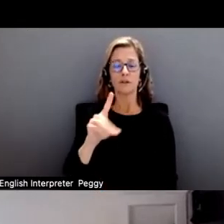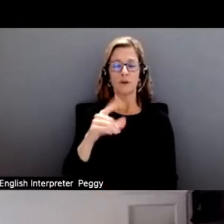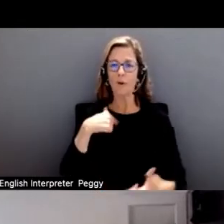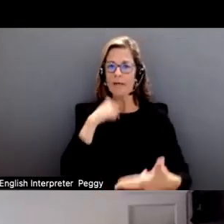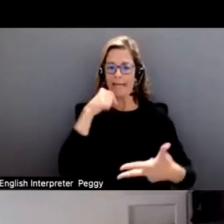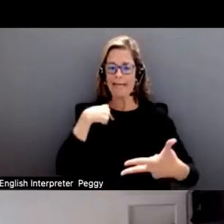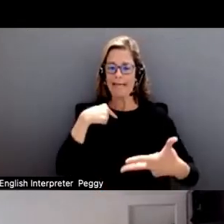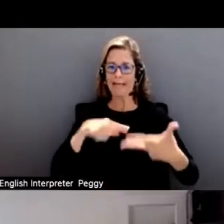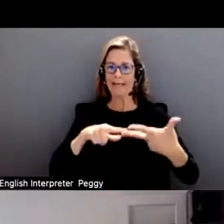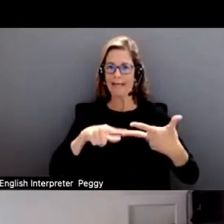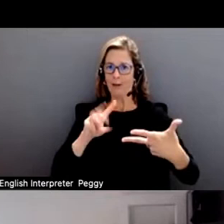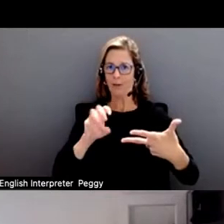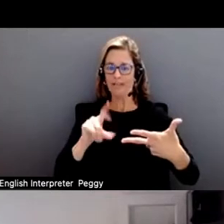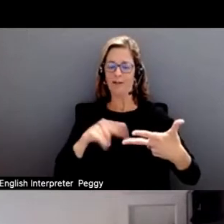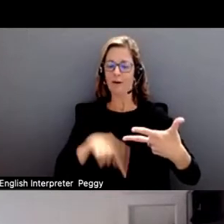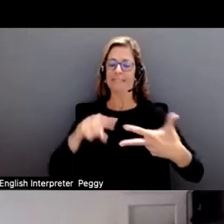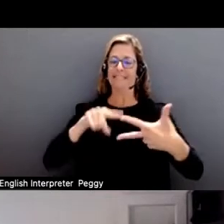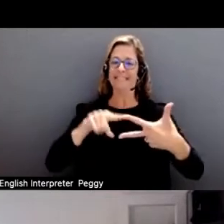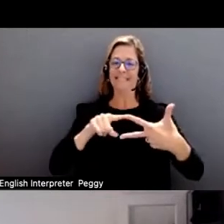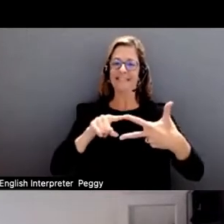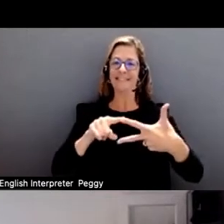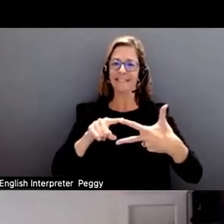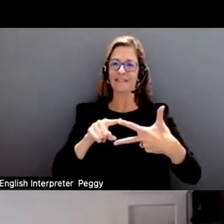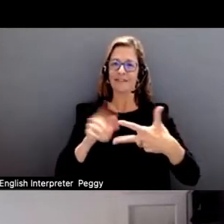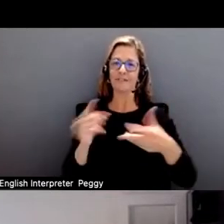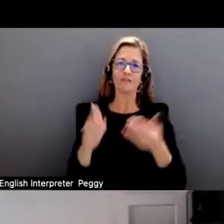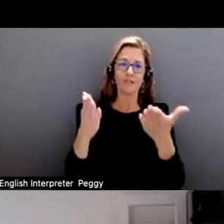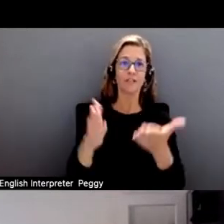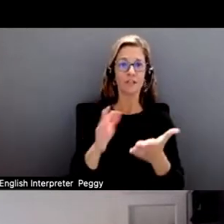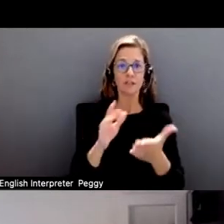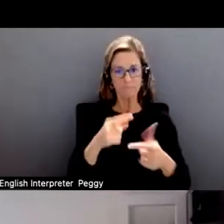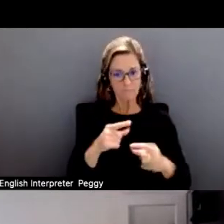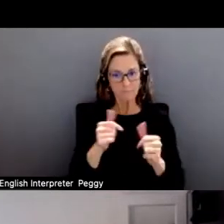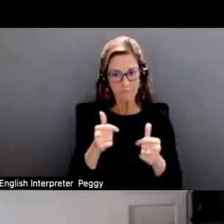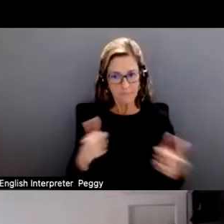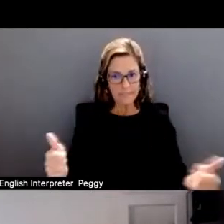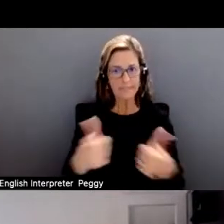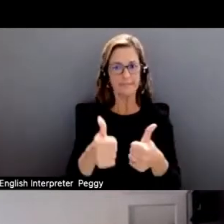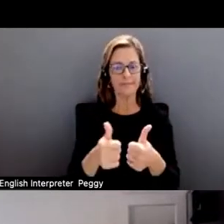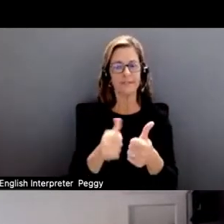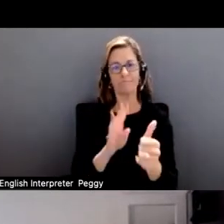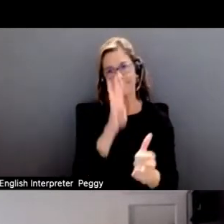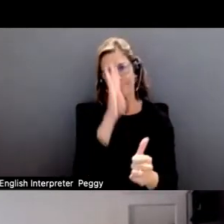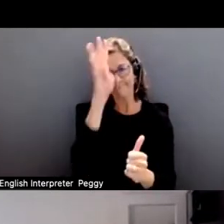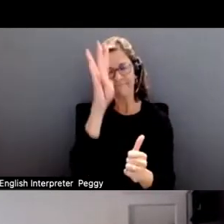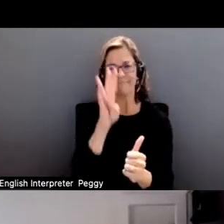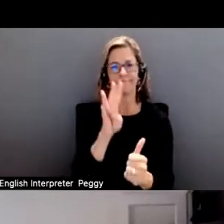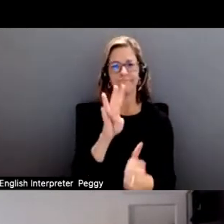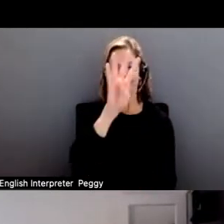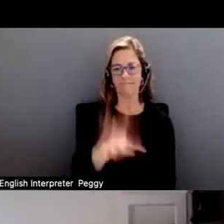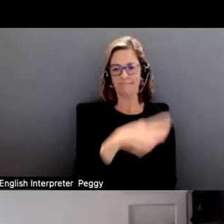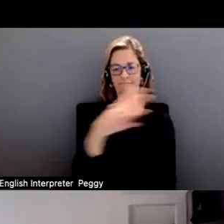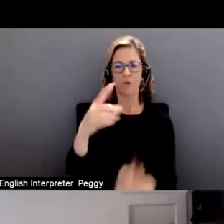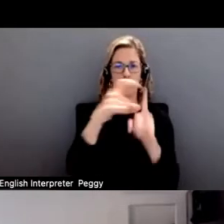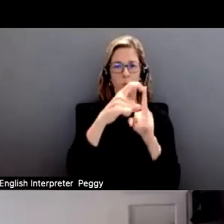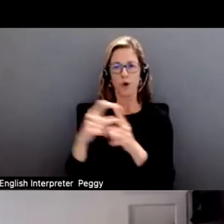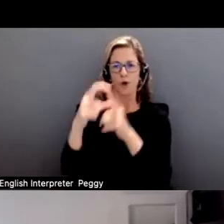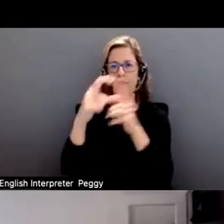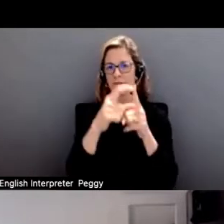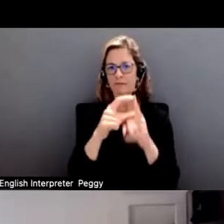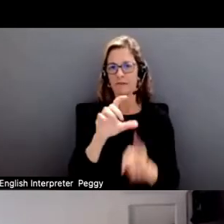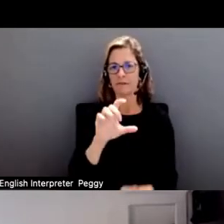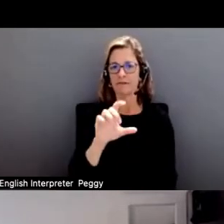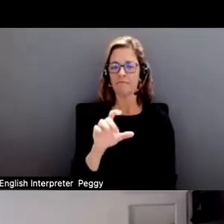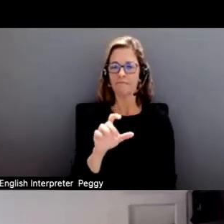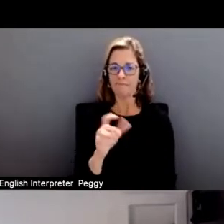yeah, sorry. Stephanie, you had in your list of resources, something that you do is have students or learners create